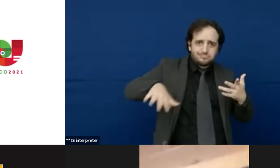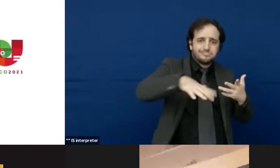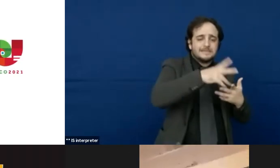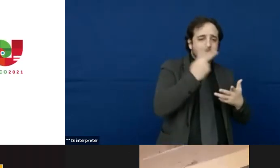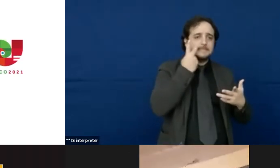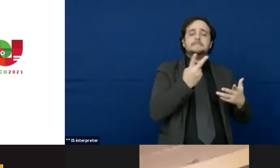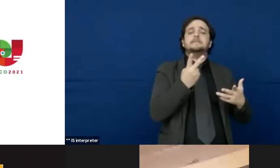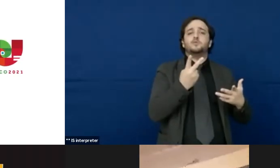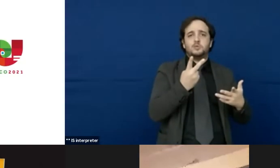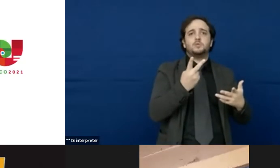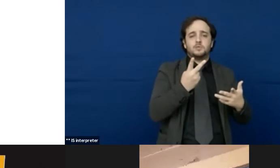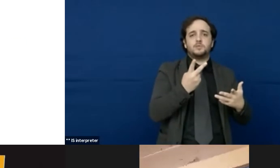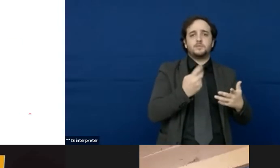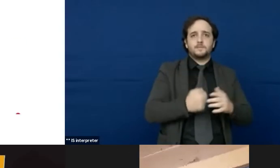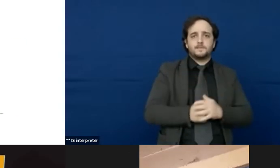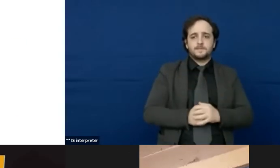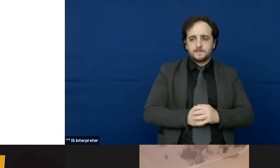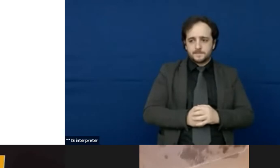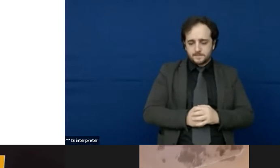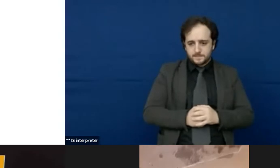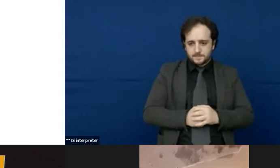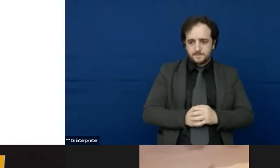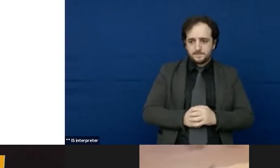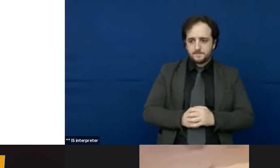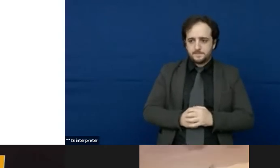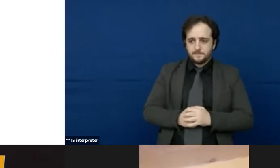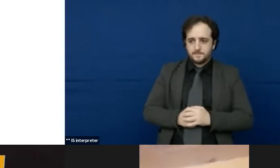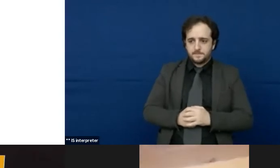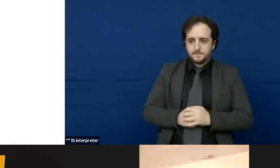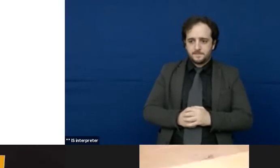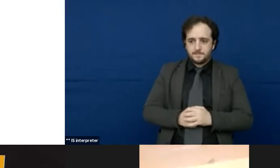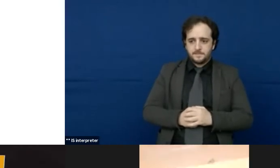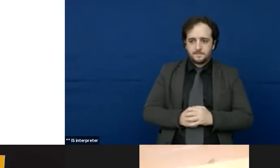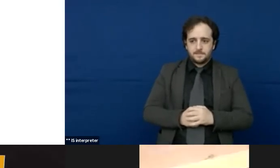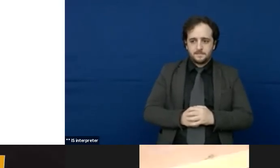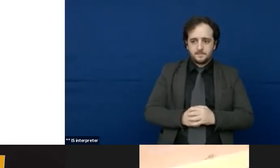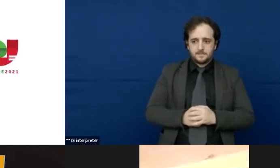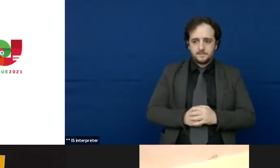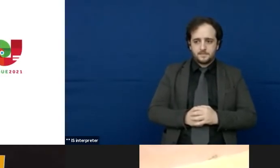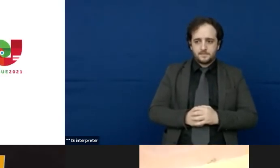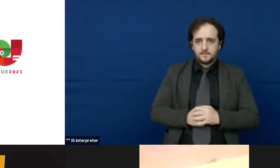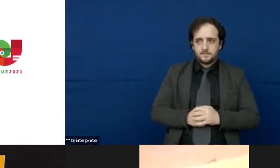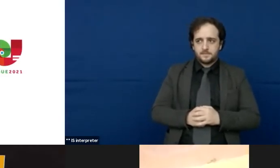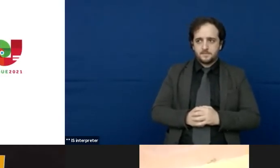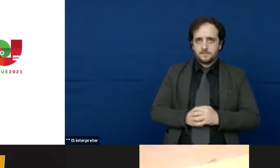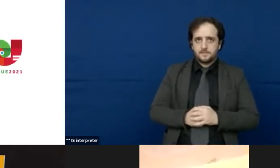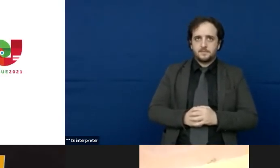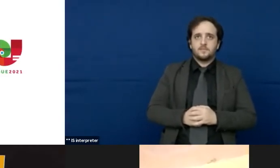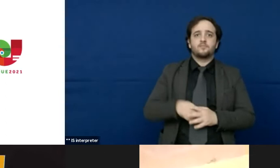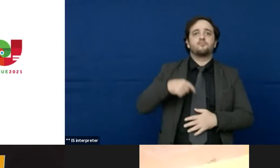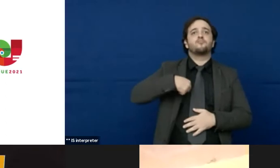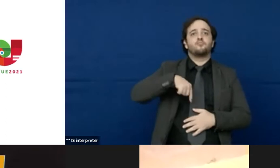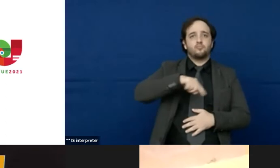audit tool and community mapping to collect bottom-up data that we share with the relevant government, authorities, and